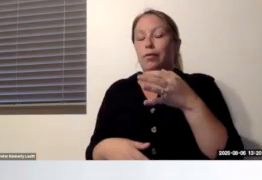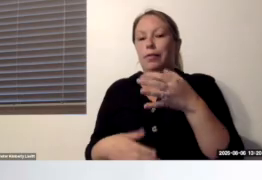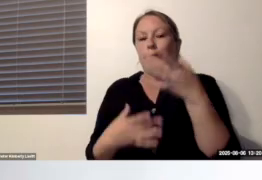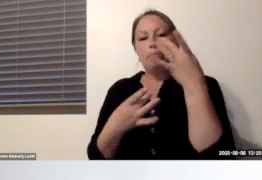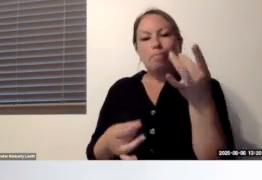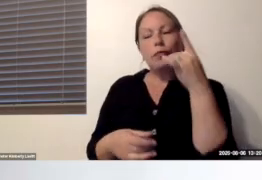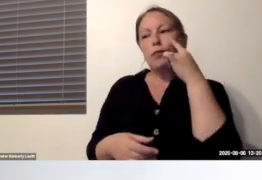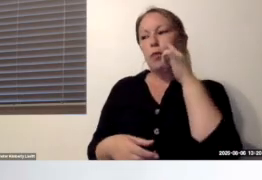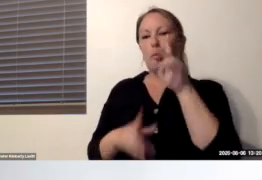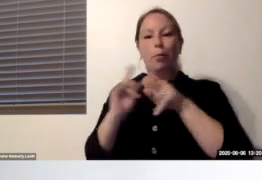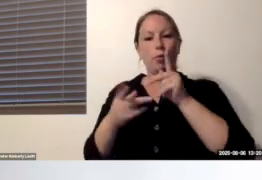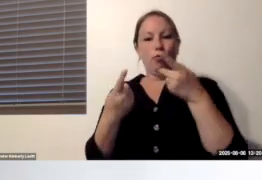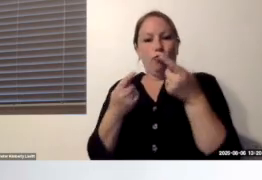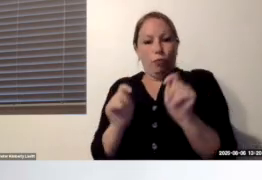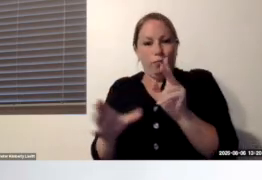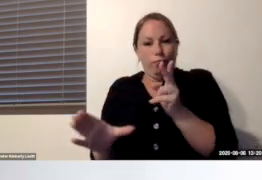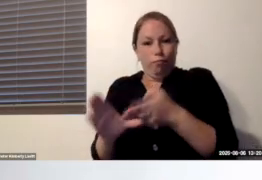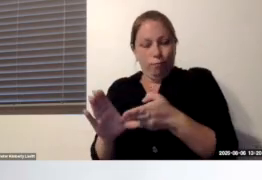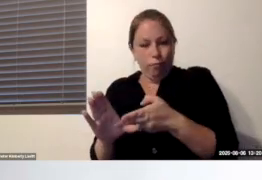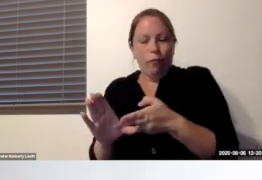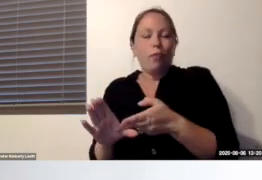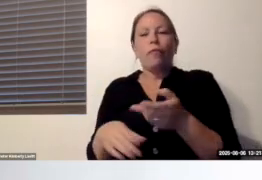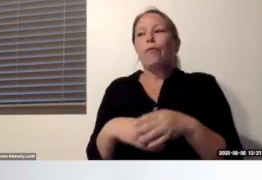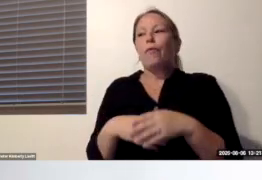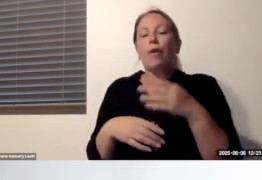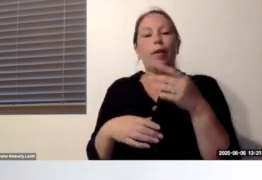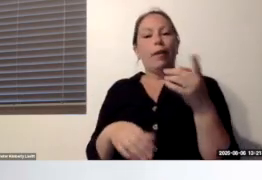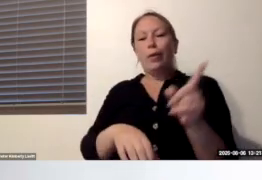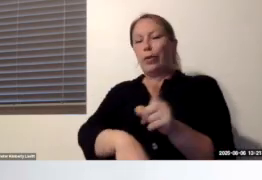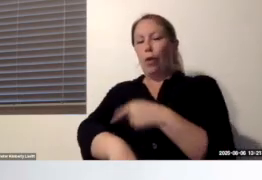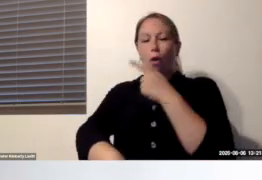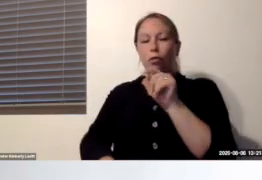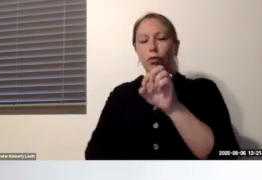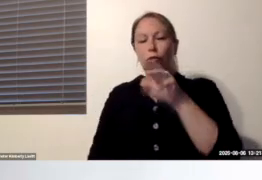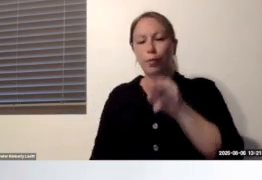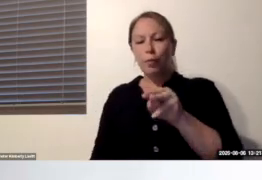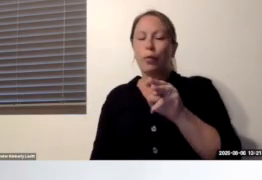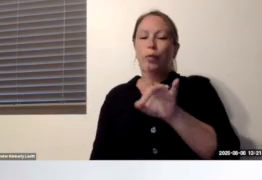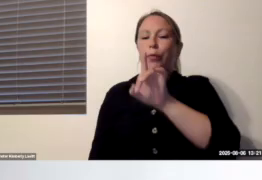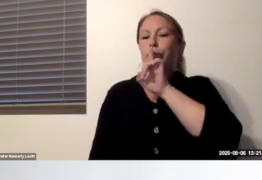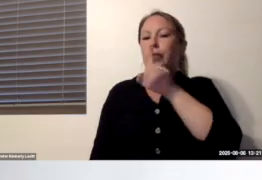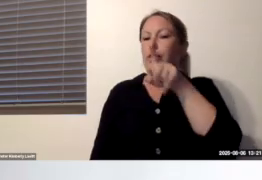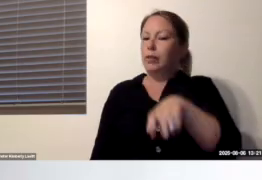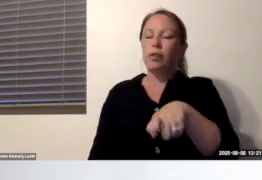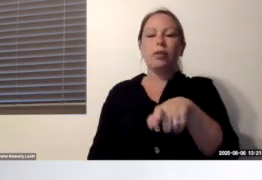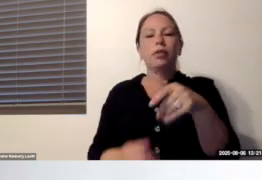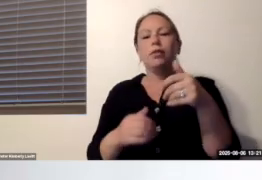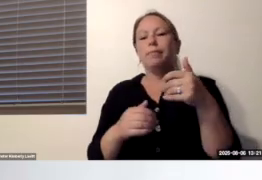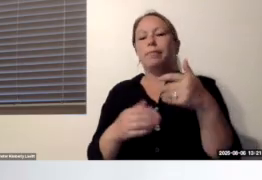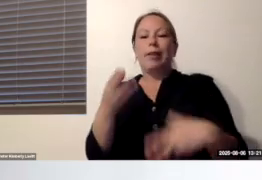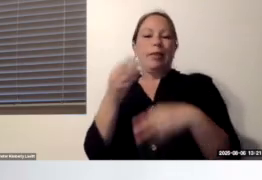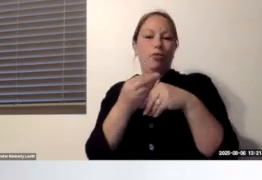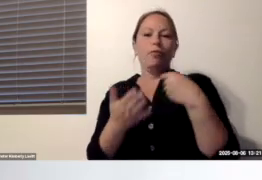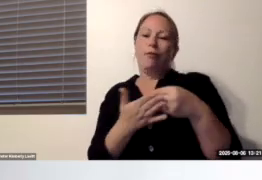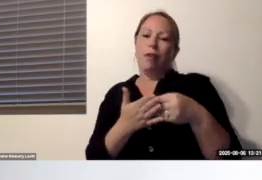get in. And it's, longer term, we certainly need additional funding to keep the programs going.